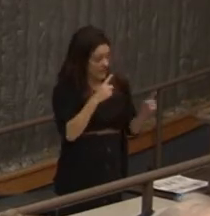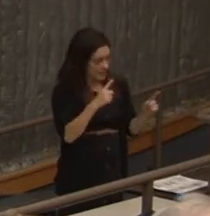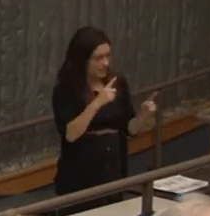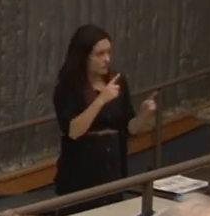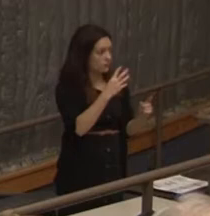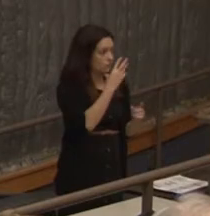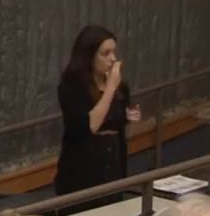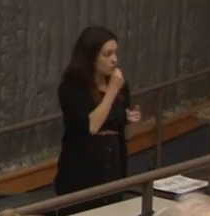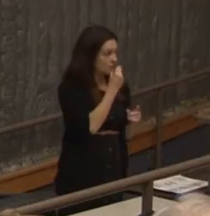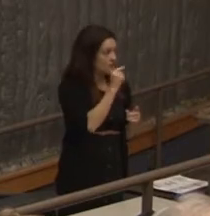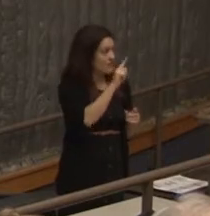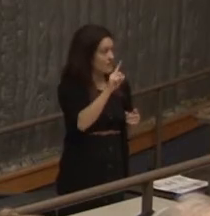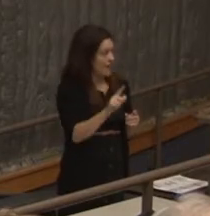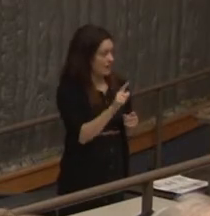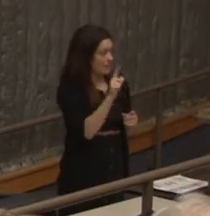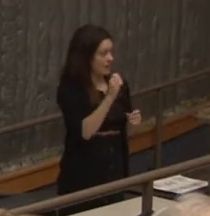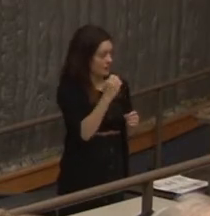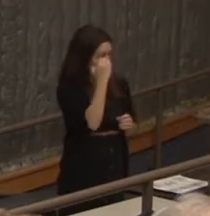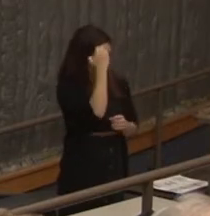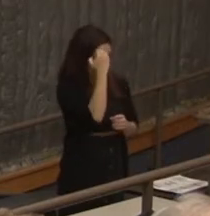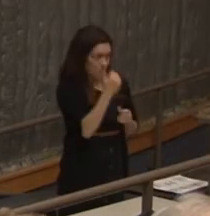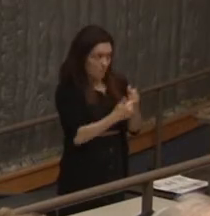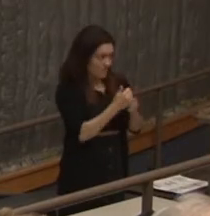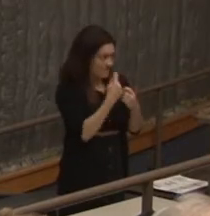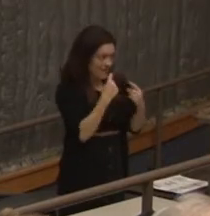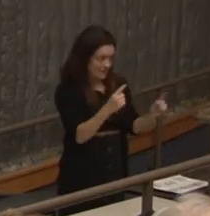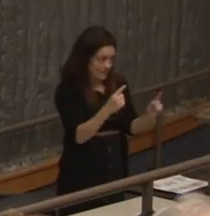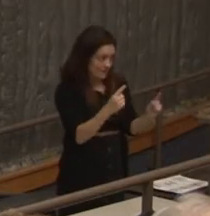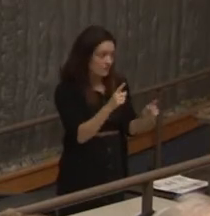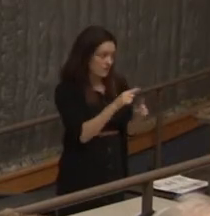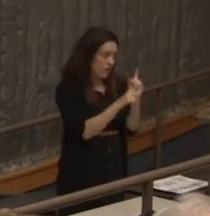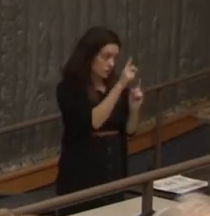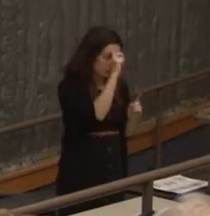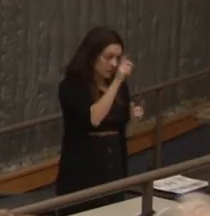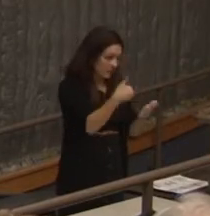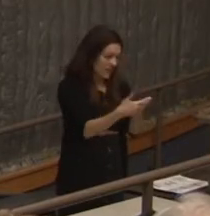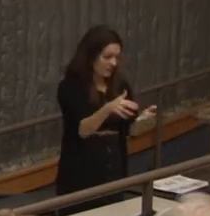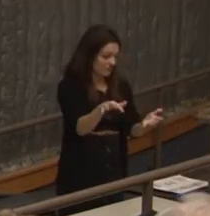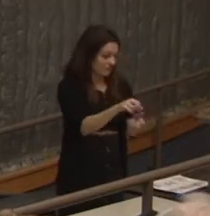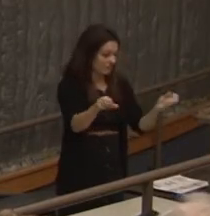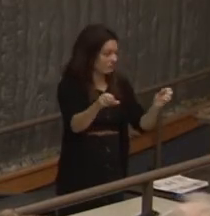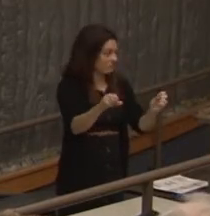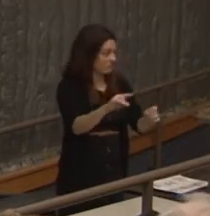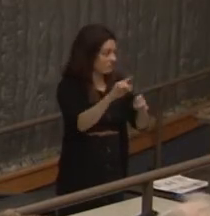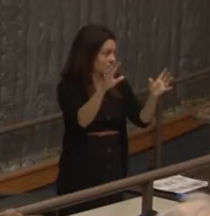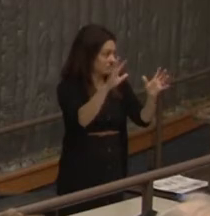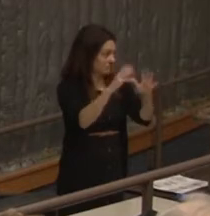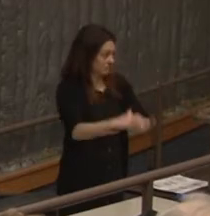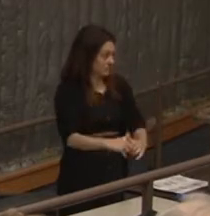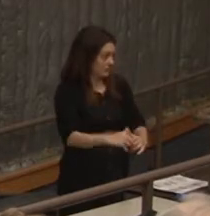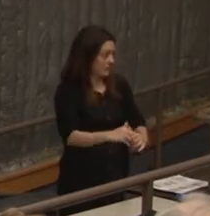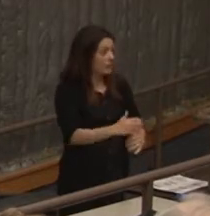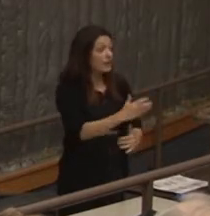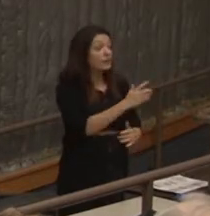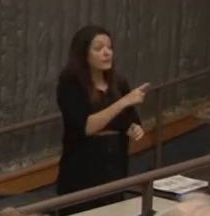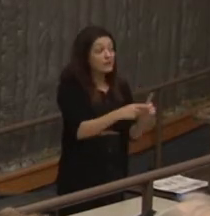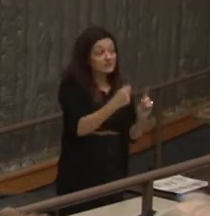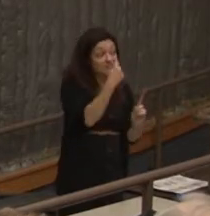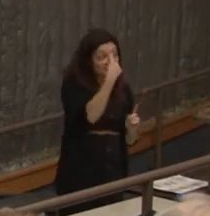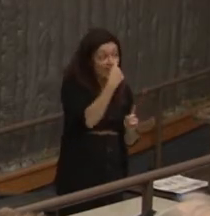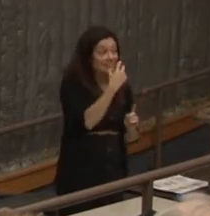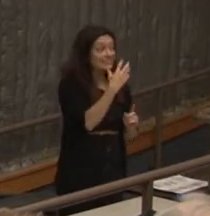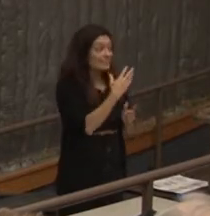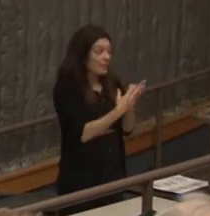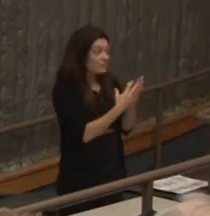libraries in Europe, the Strassen Library, most of which the Germans destroyed, although some of the books were hidden. And I just